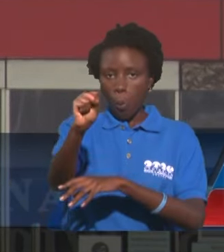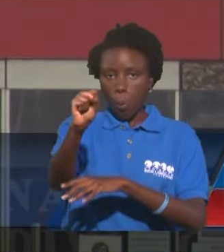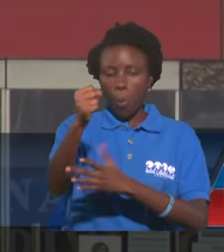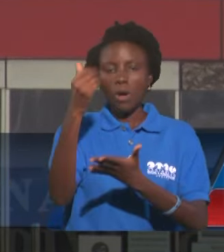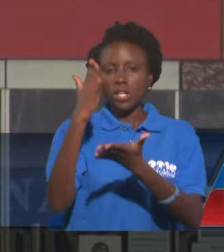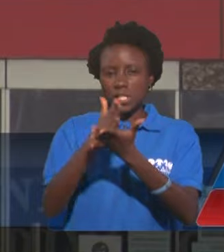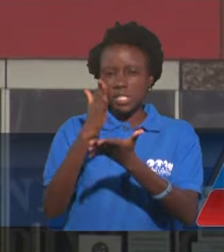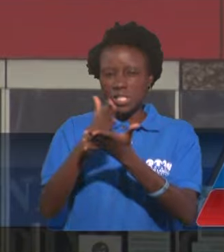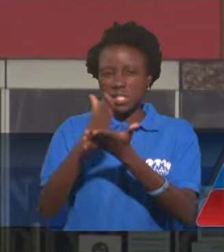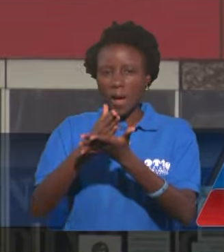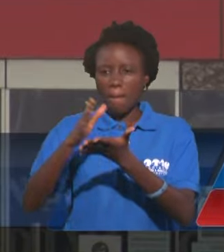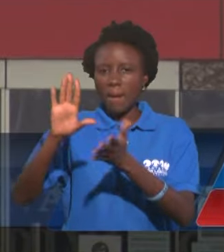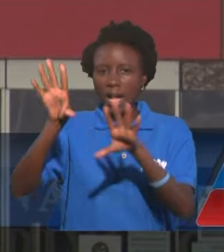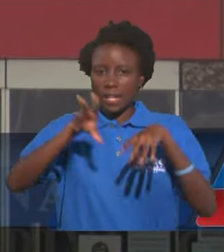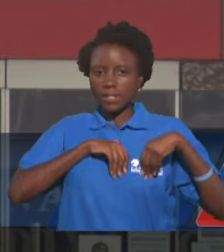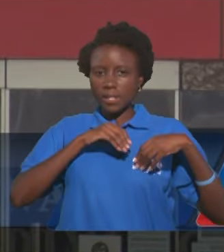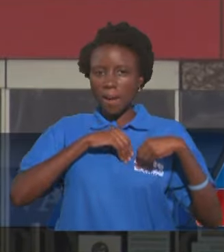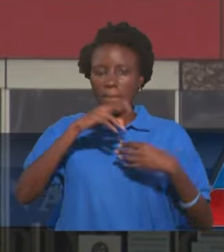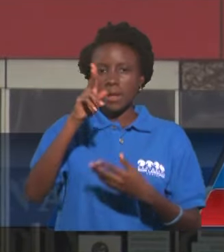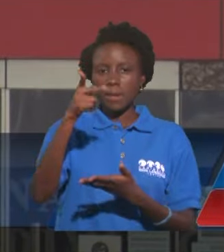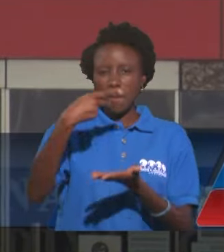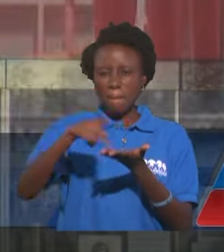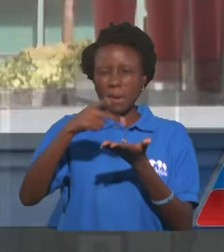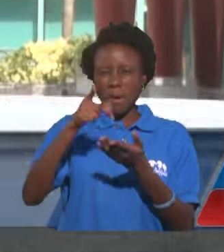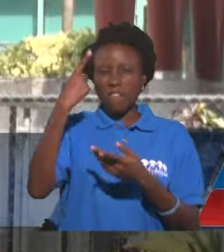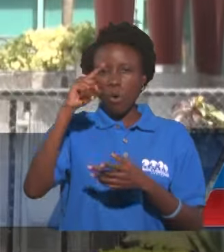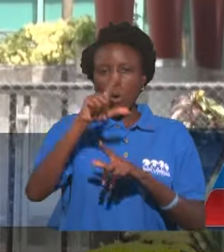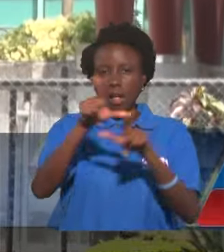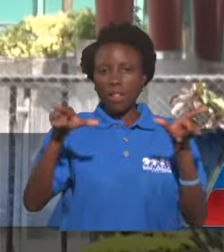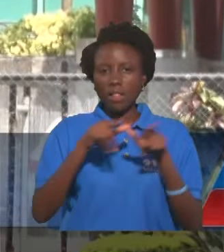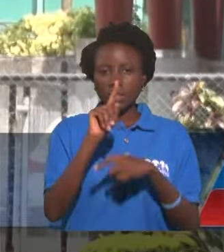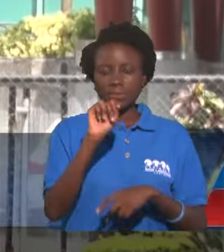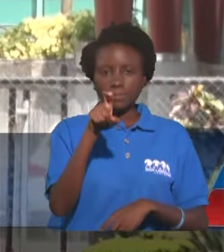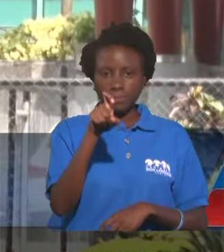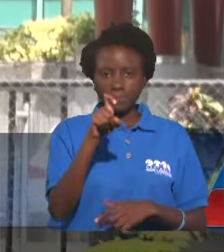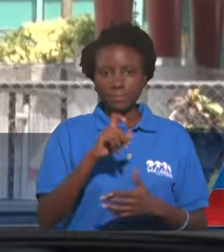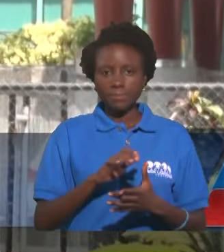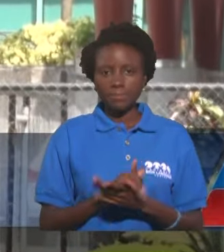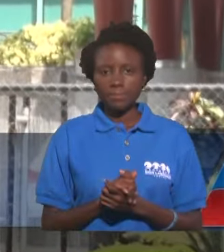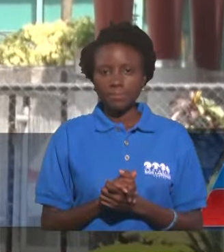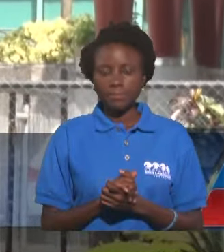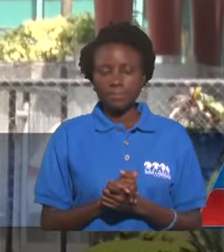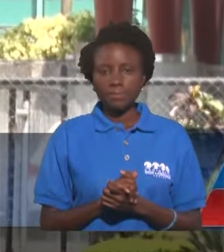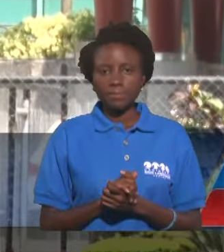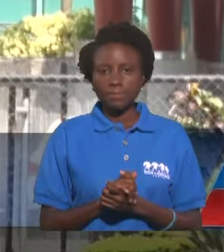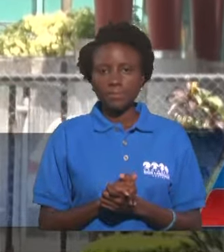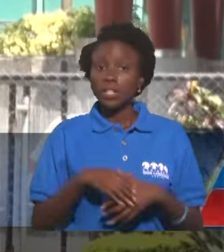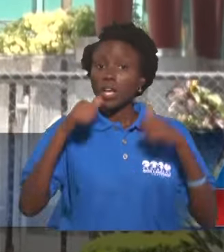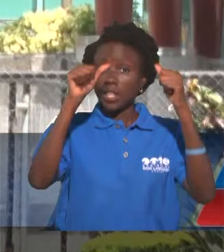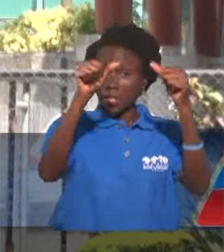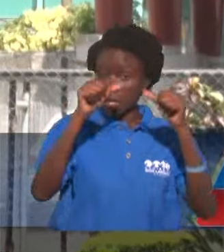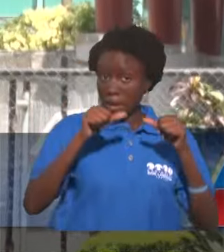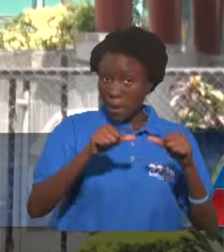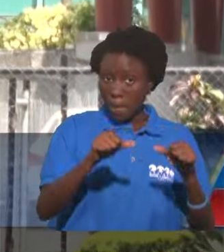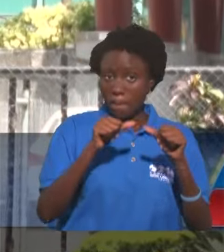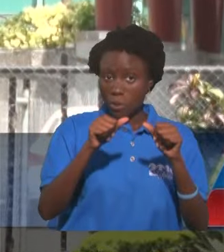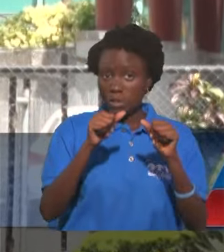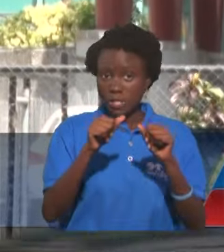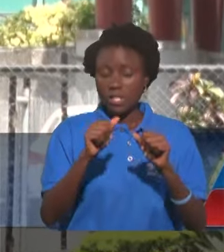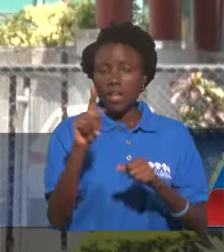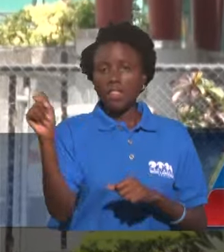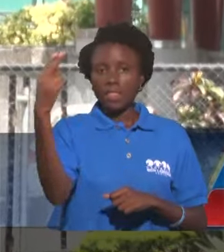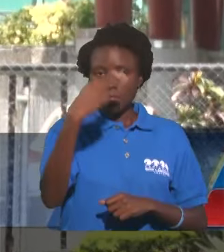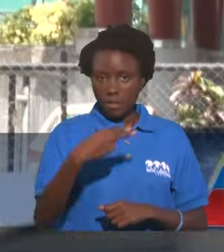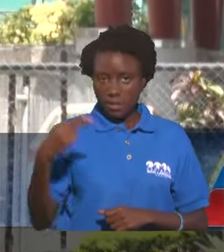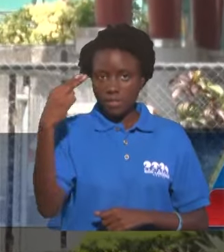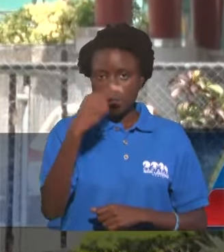tax until the new rate of residential property tax is in effect. But he said notices, which were posted at some regional revenue collection offices on